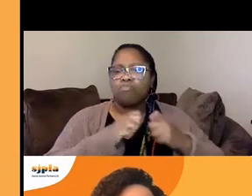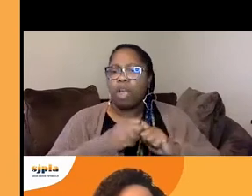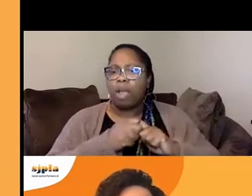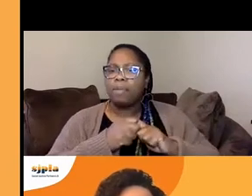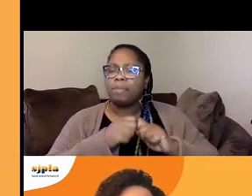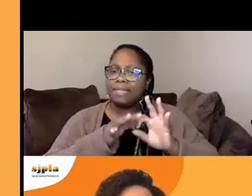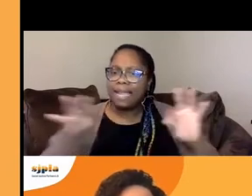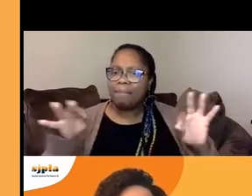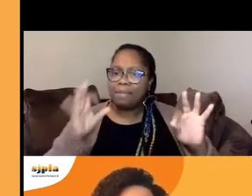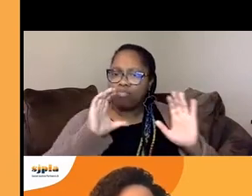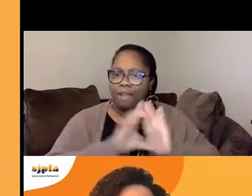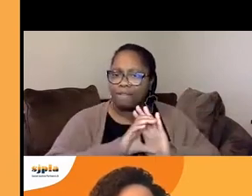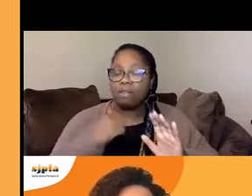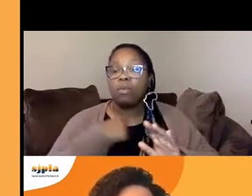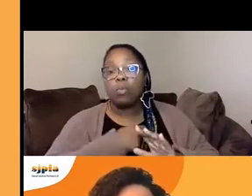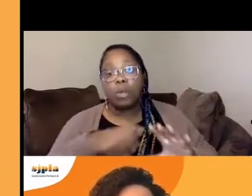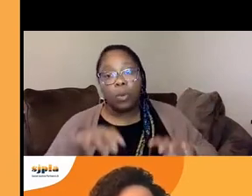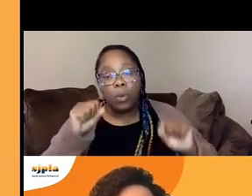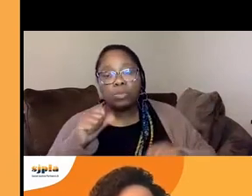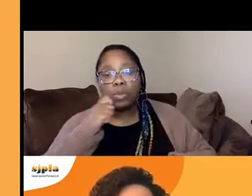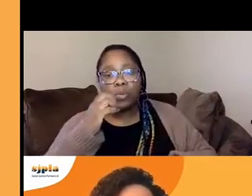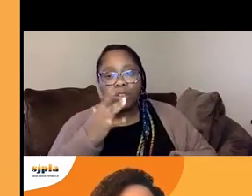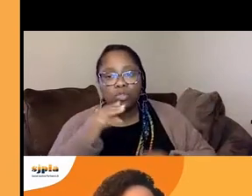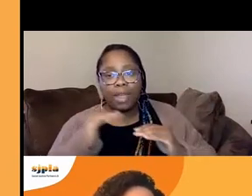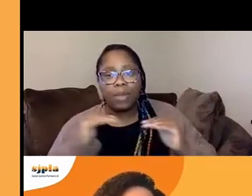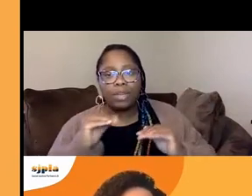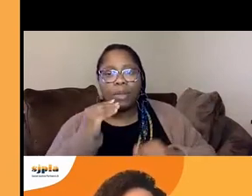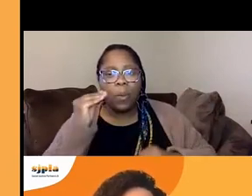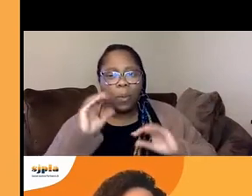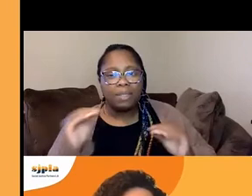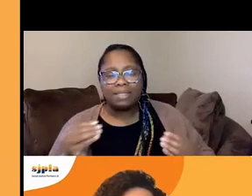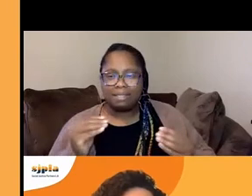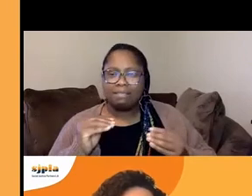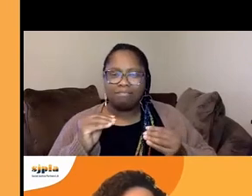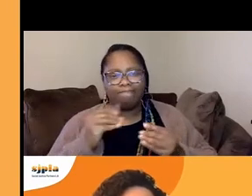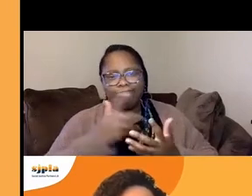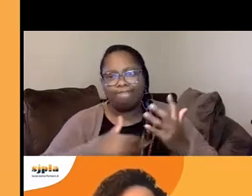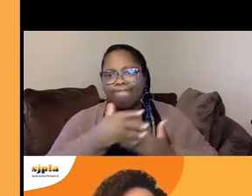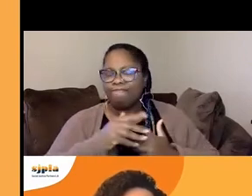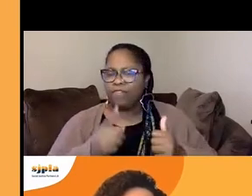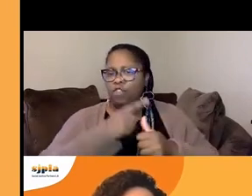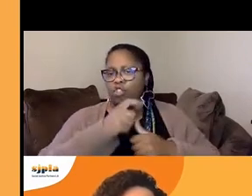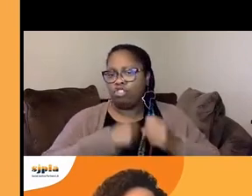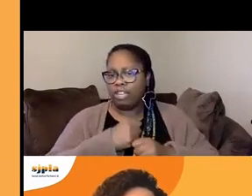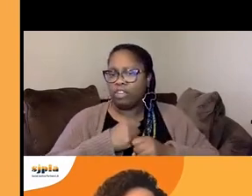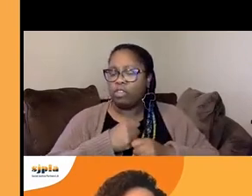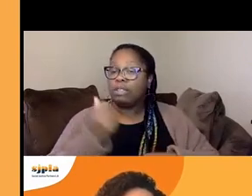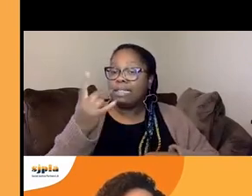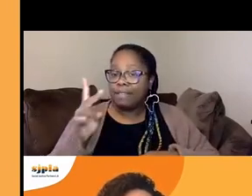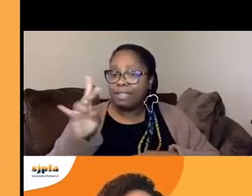graphic. We host a Racial Equity and Homelessness Fellowship. This is our inaugural year, and we've brought together 17